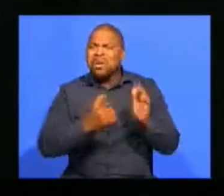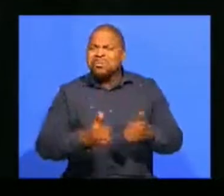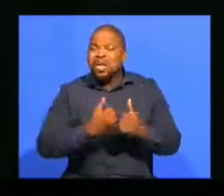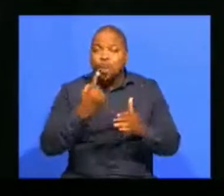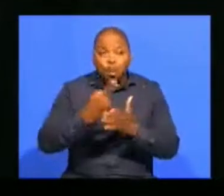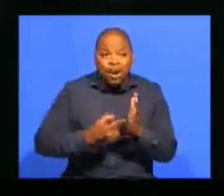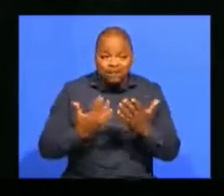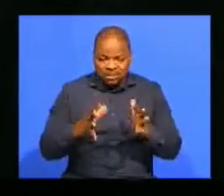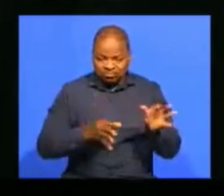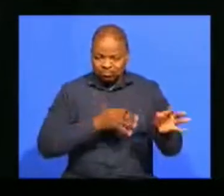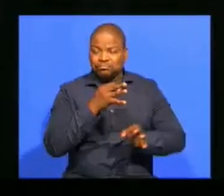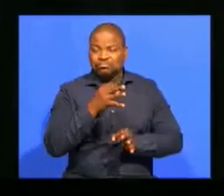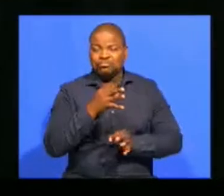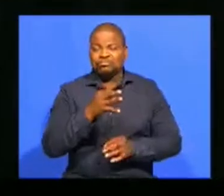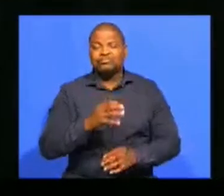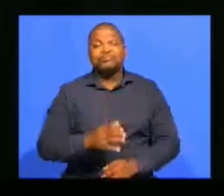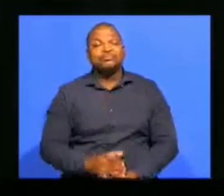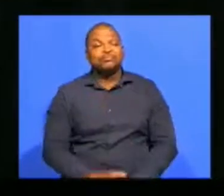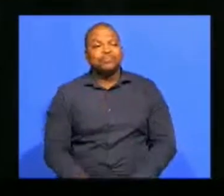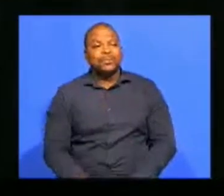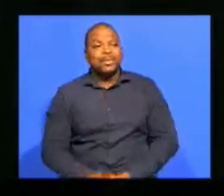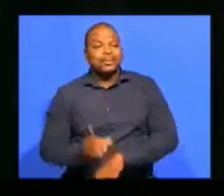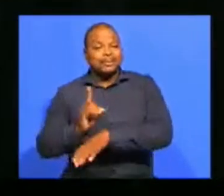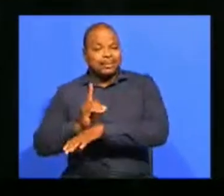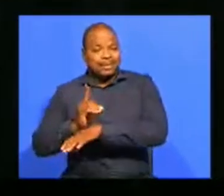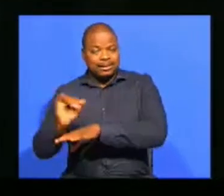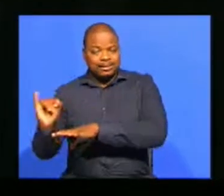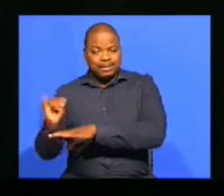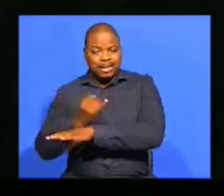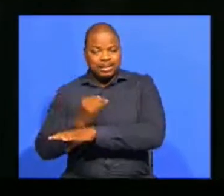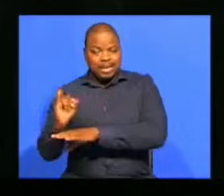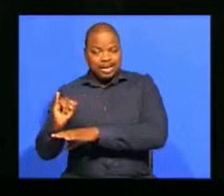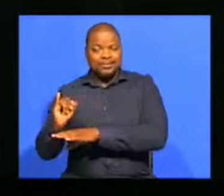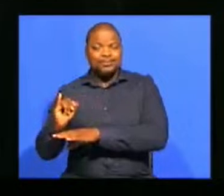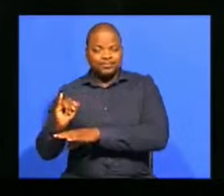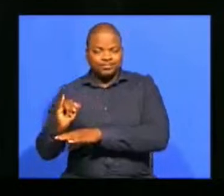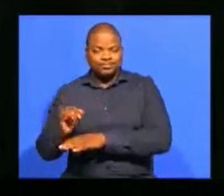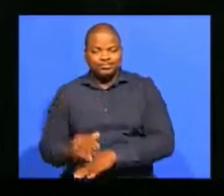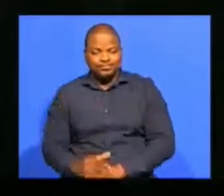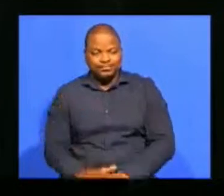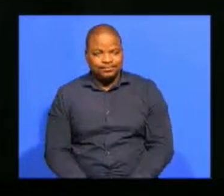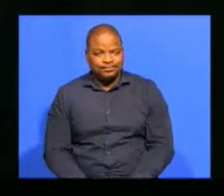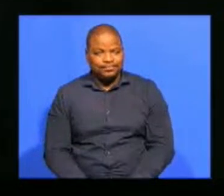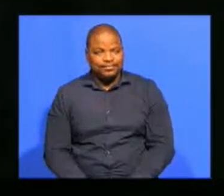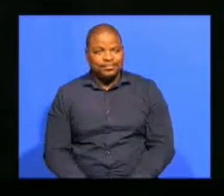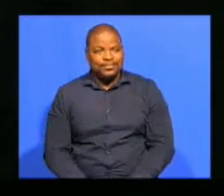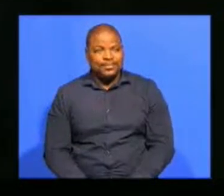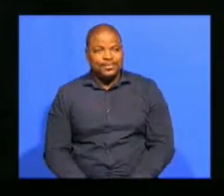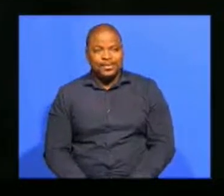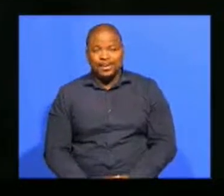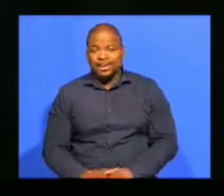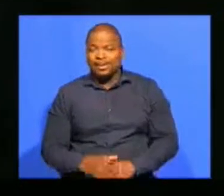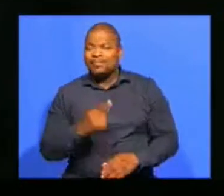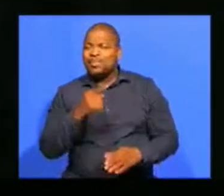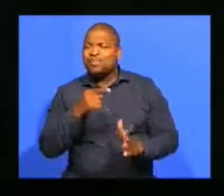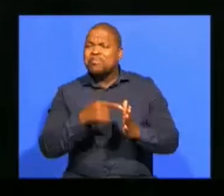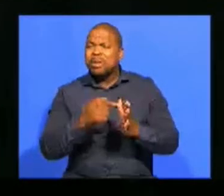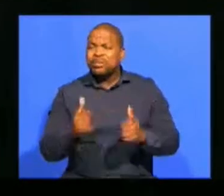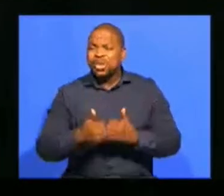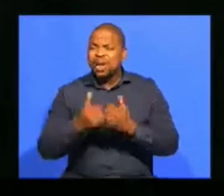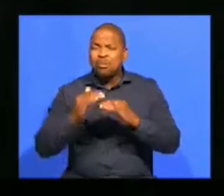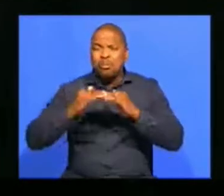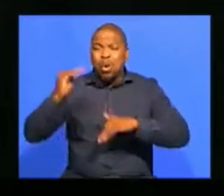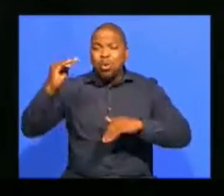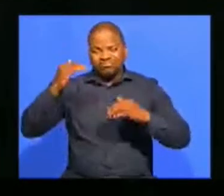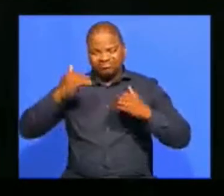is to our diamond industry, and that the threat was so